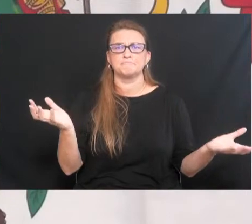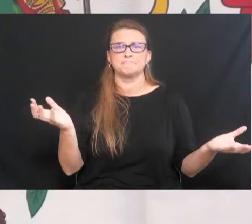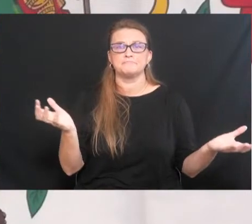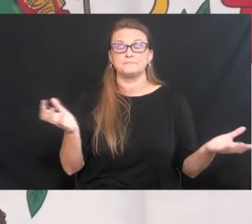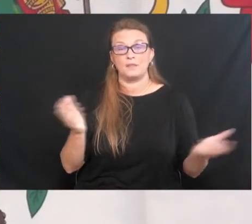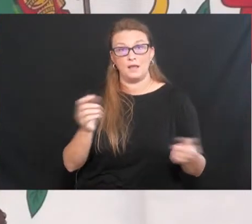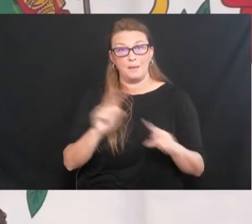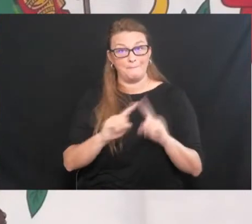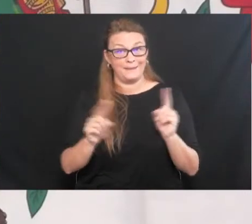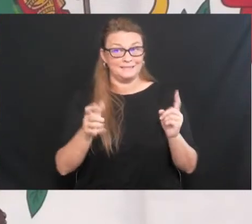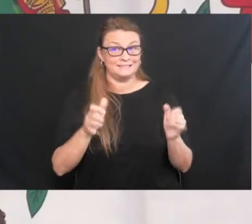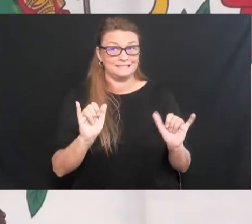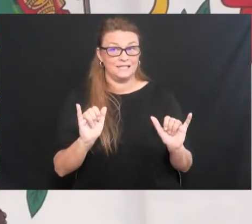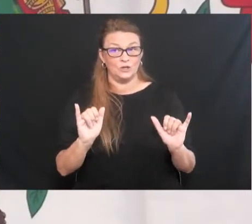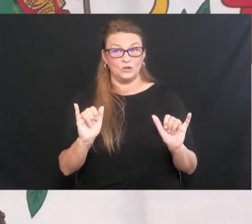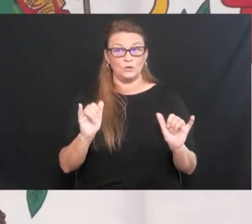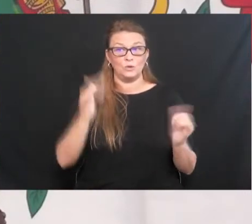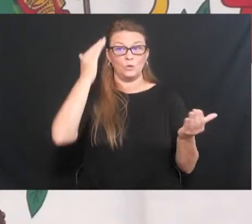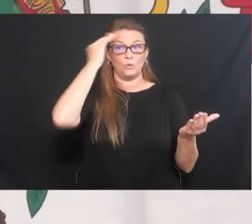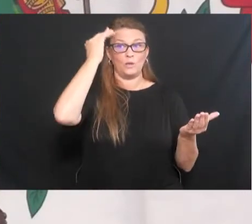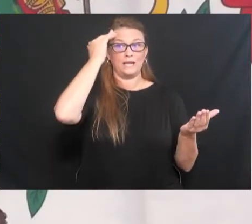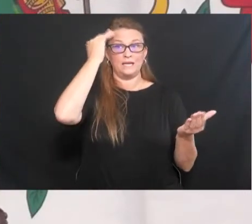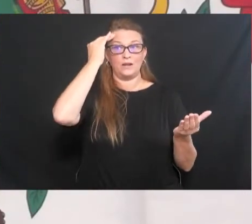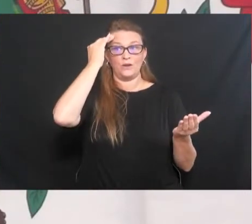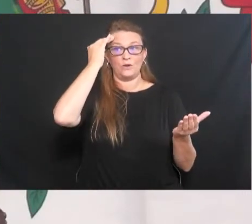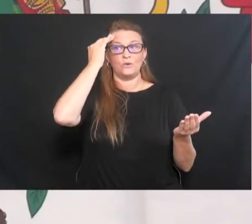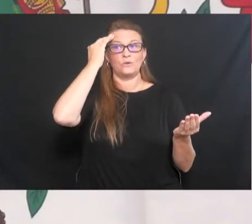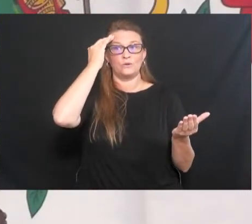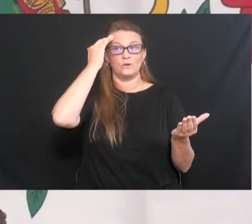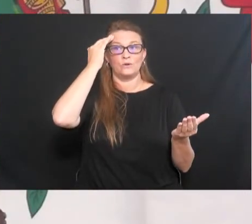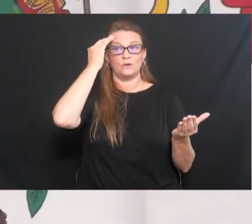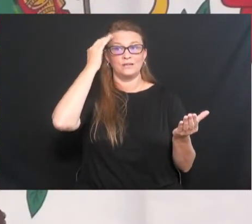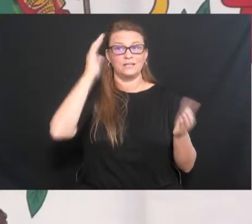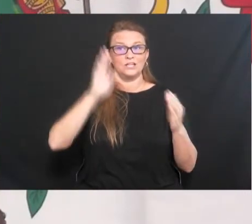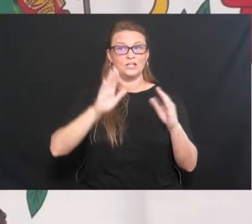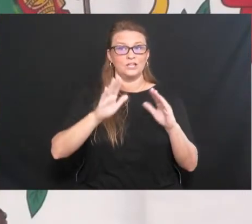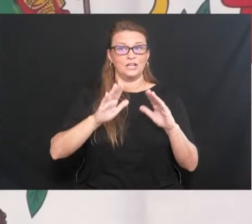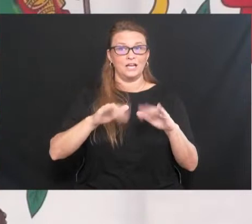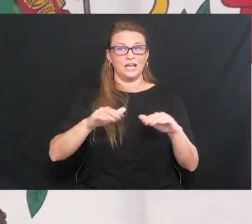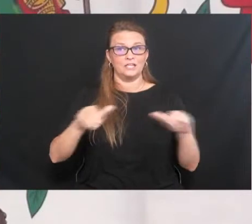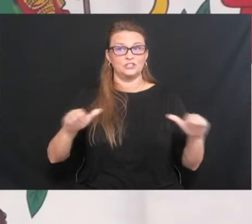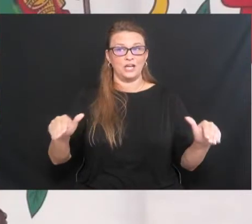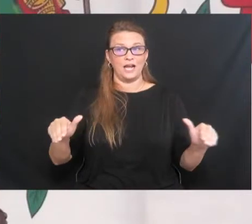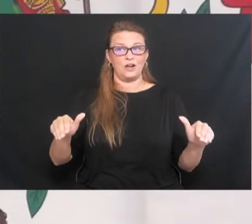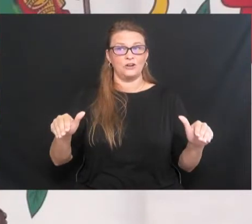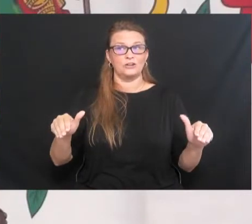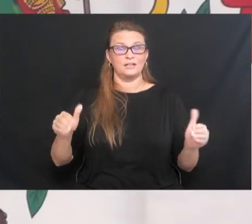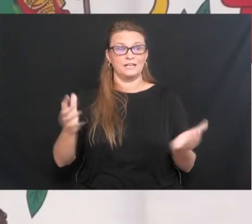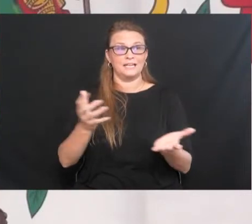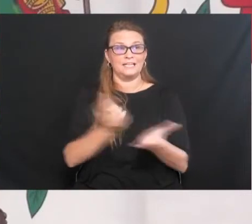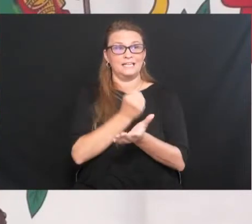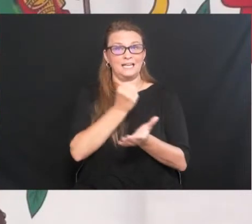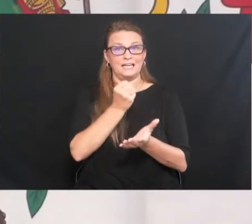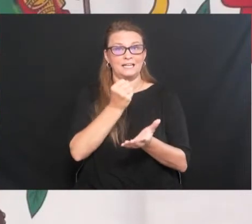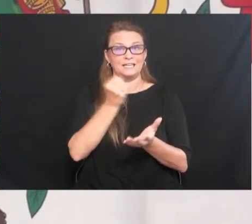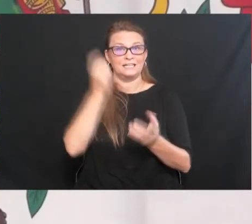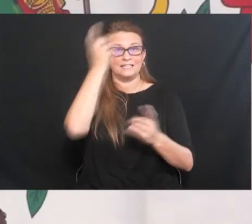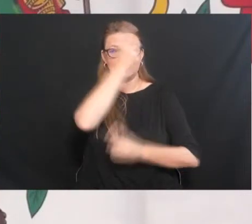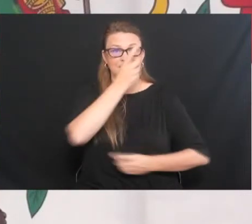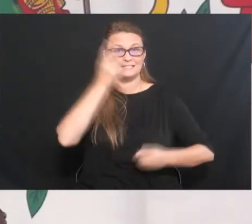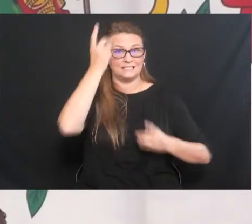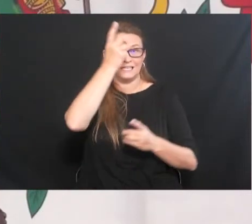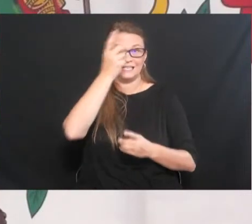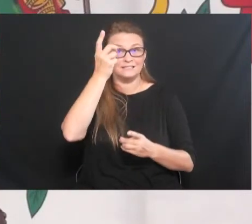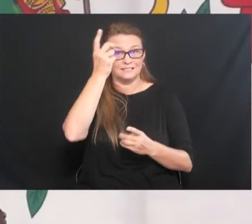But yet, we know the side effects from a child getting this disease, and they can get it so easy, it's